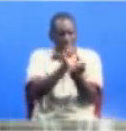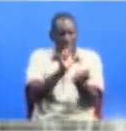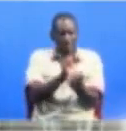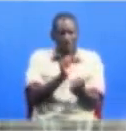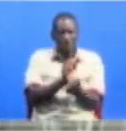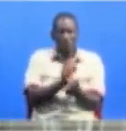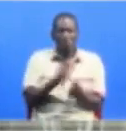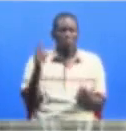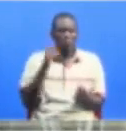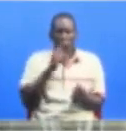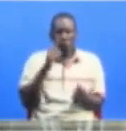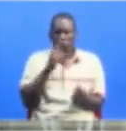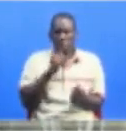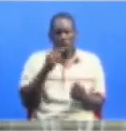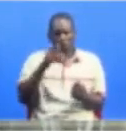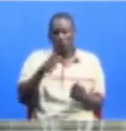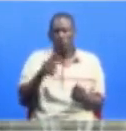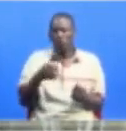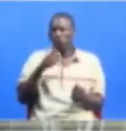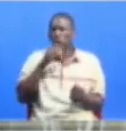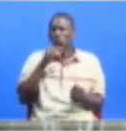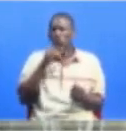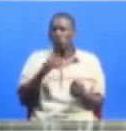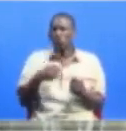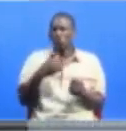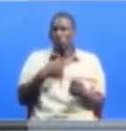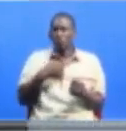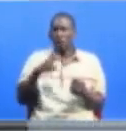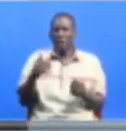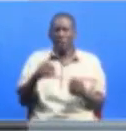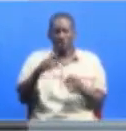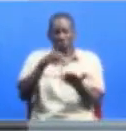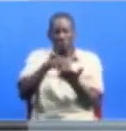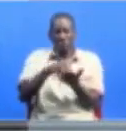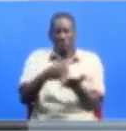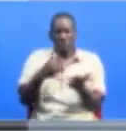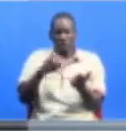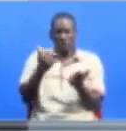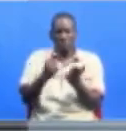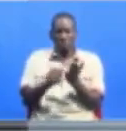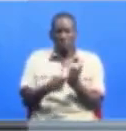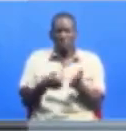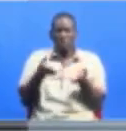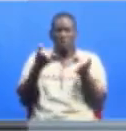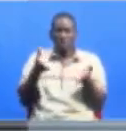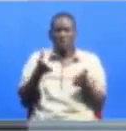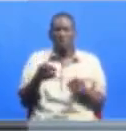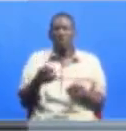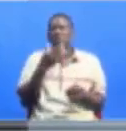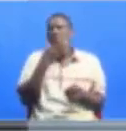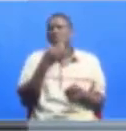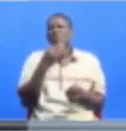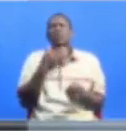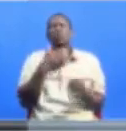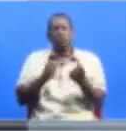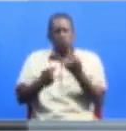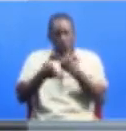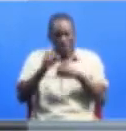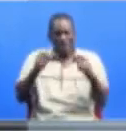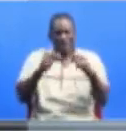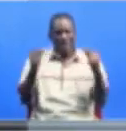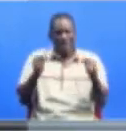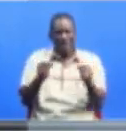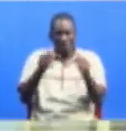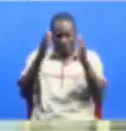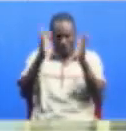to have been so severe for Frederick, who had other underlying conditions. The father now wants to take action against